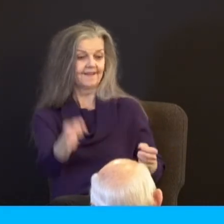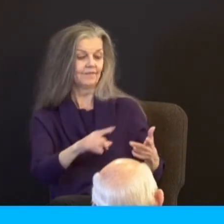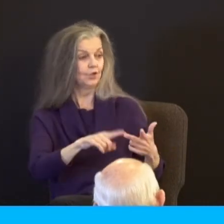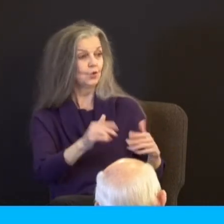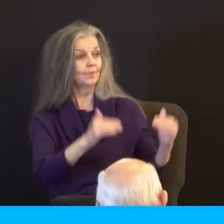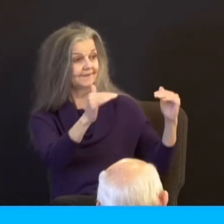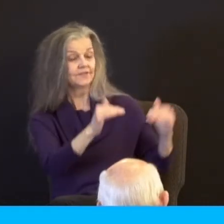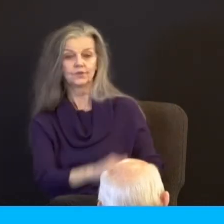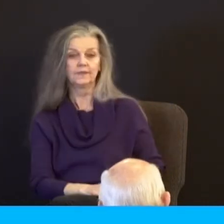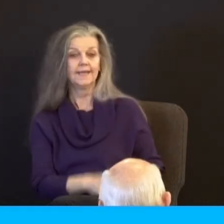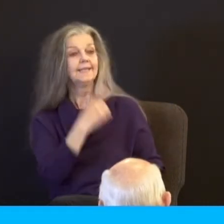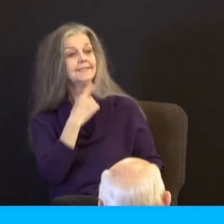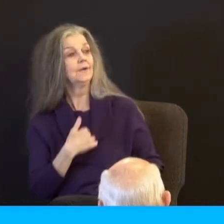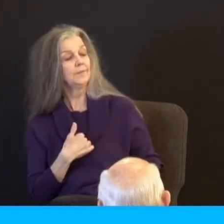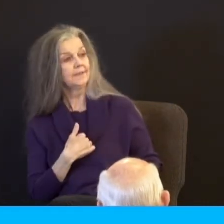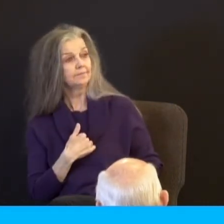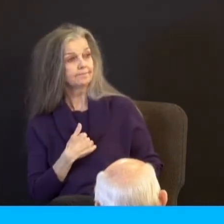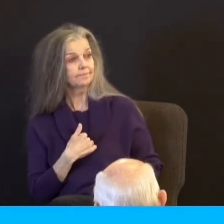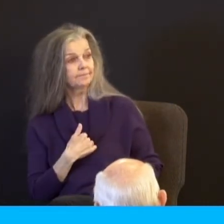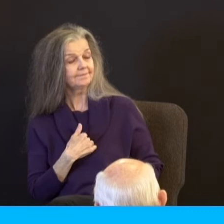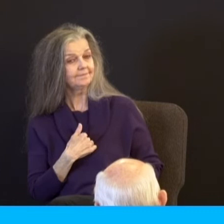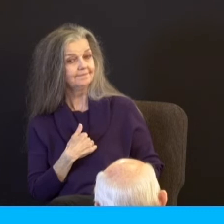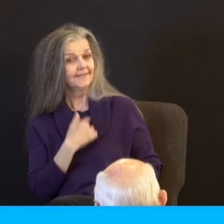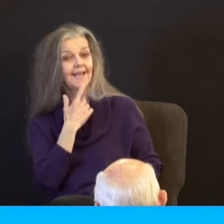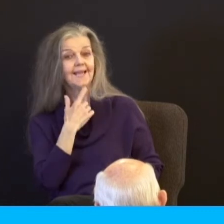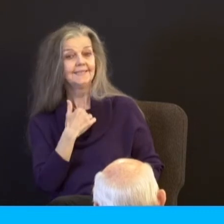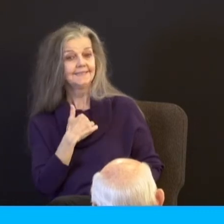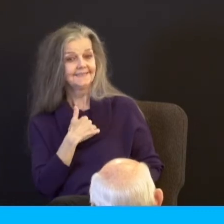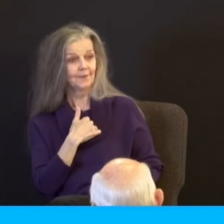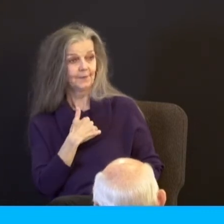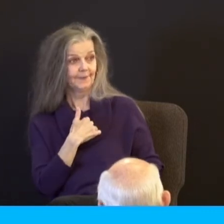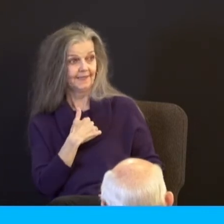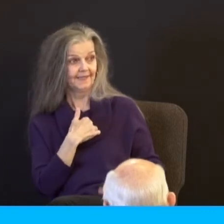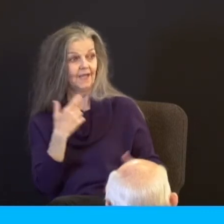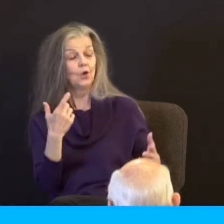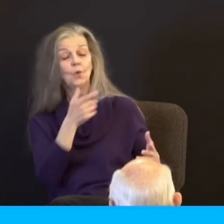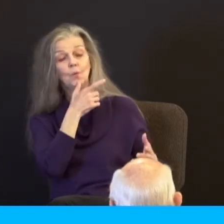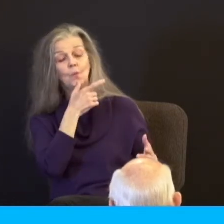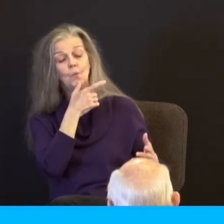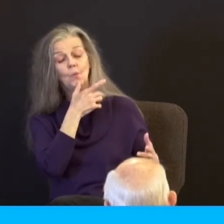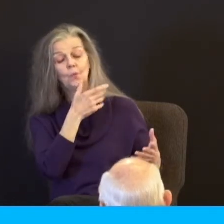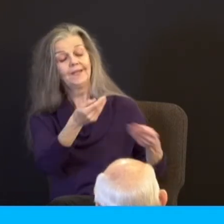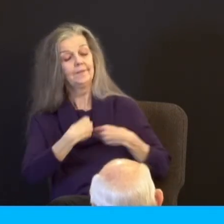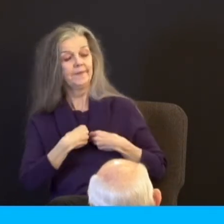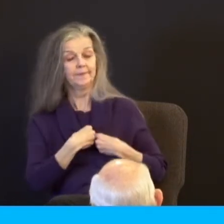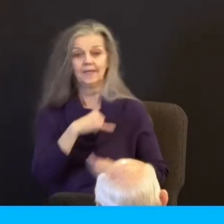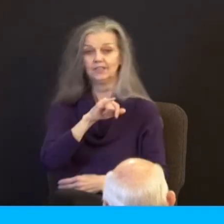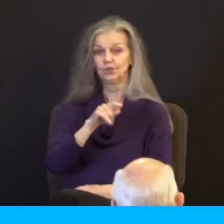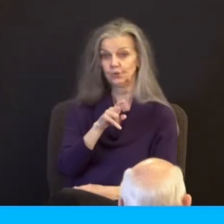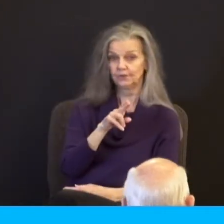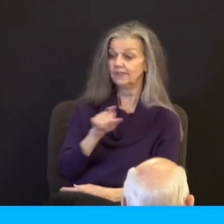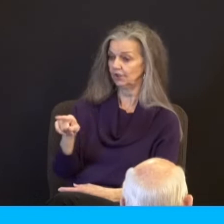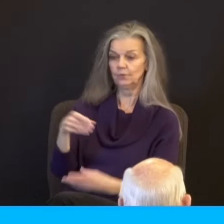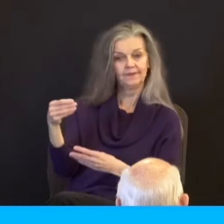Tell me, what idiot gave me these? Sorry, it's not in there, but just tell me, what person gave me these things? And Judah, man, she was